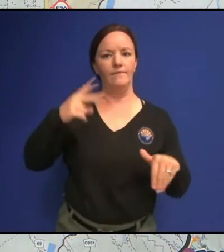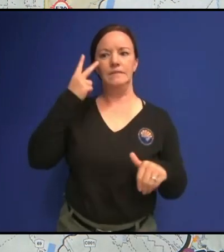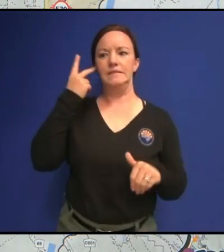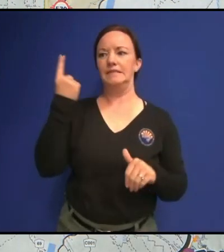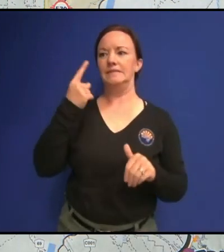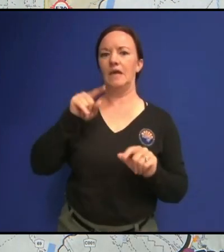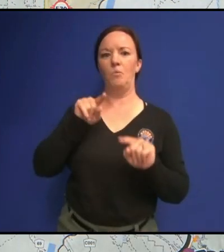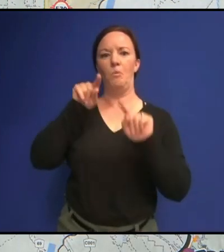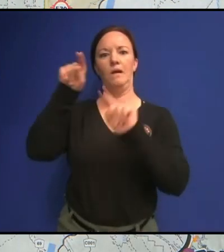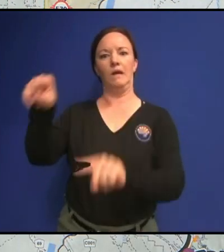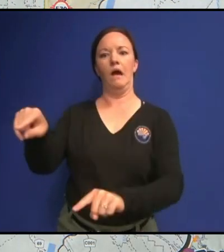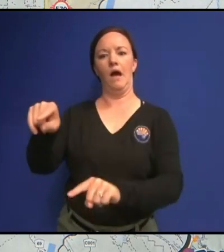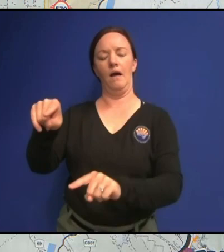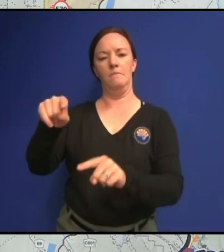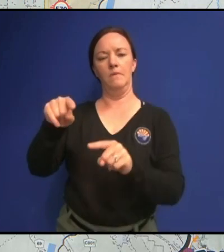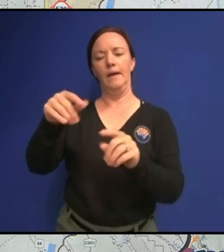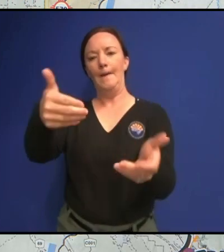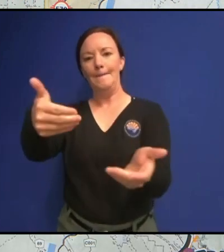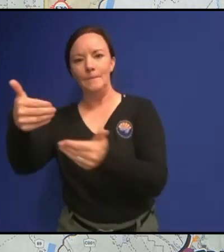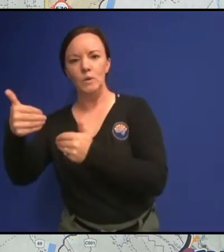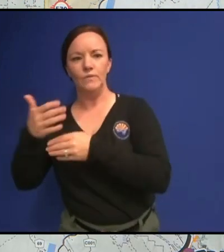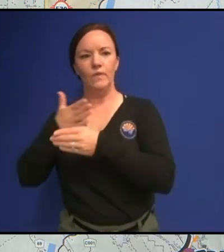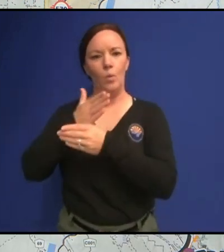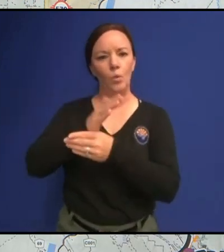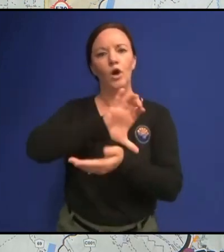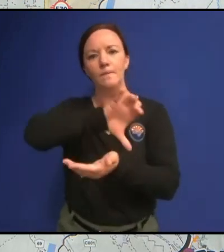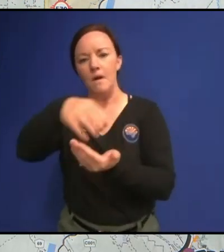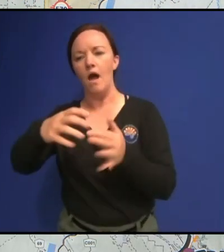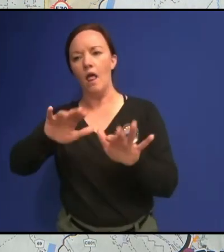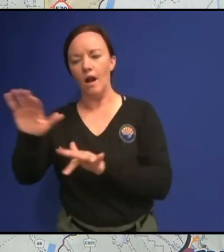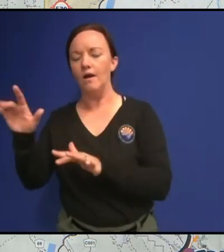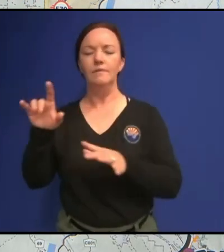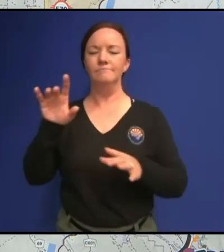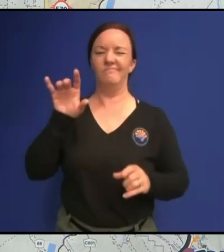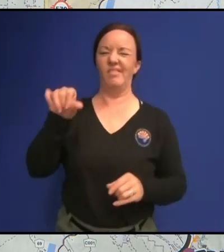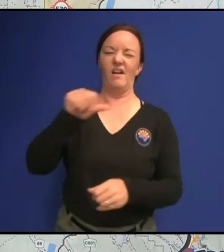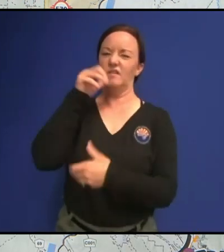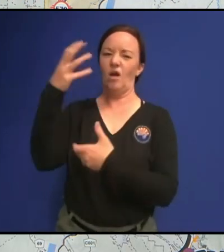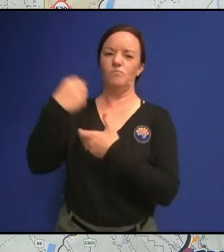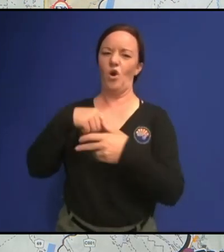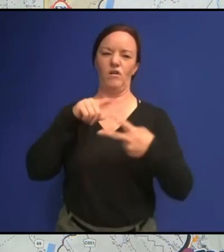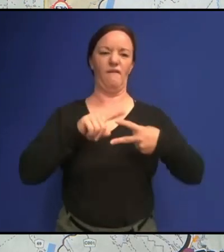not part of the structure triage part. All right, let's see.